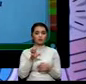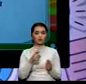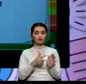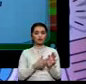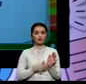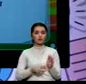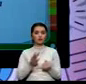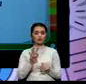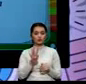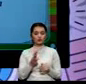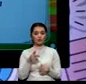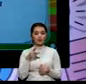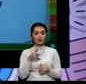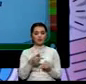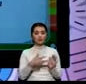4574 ga